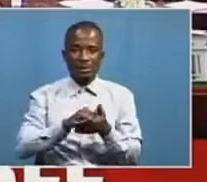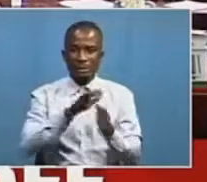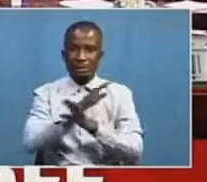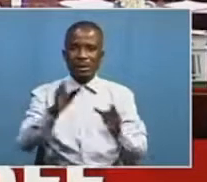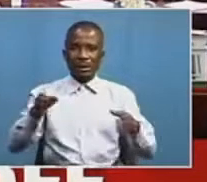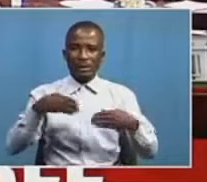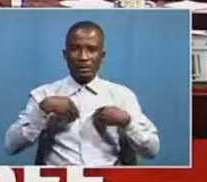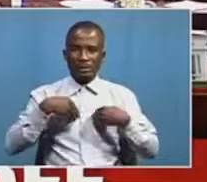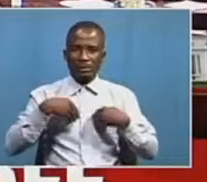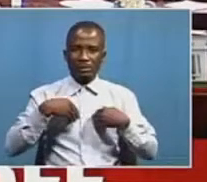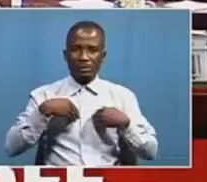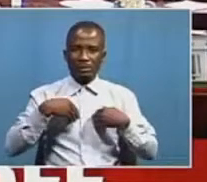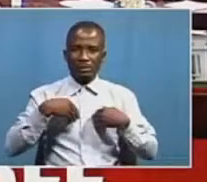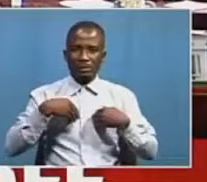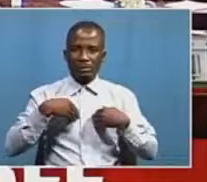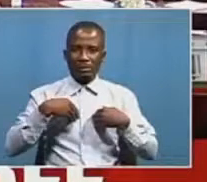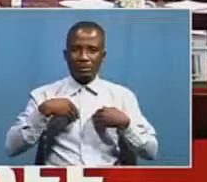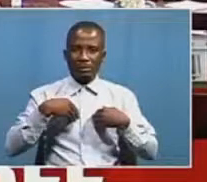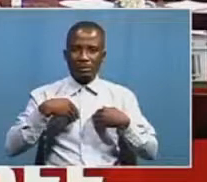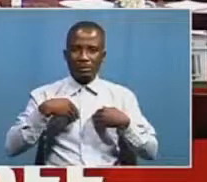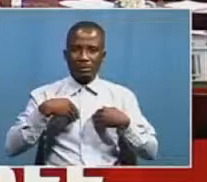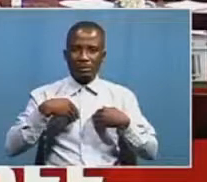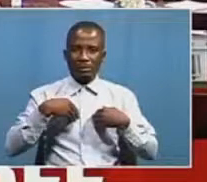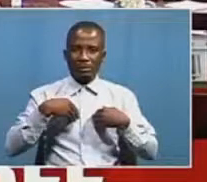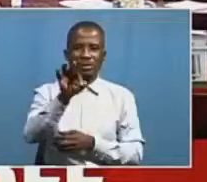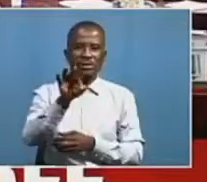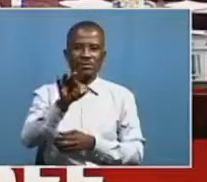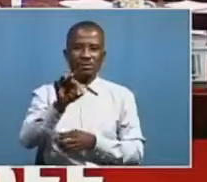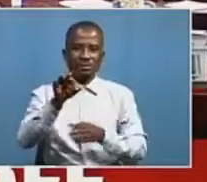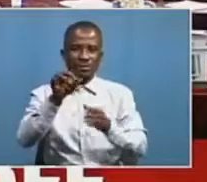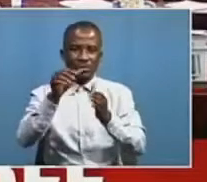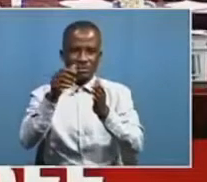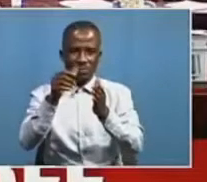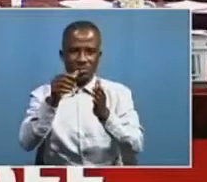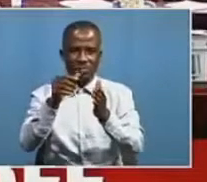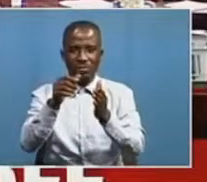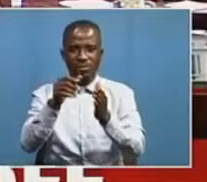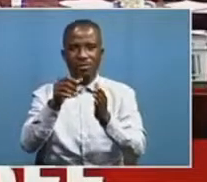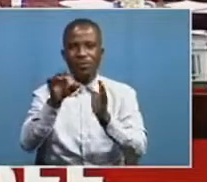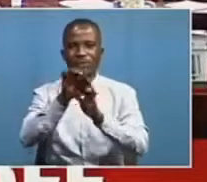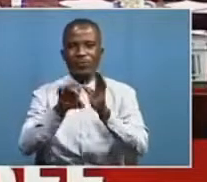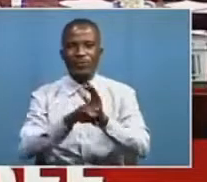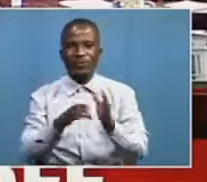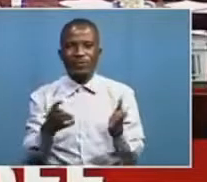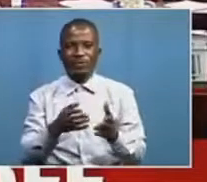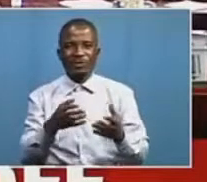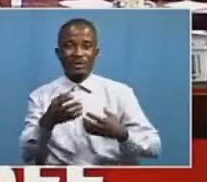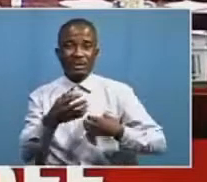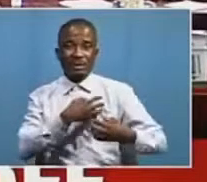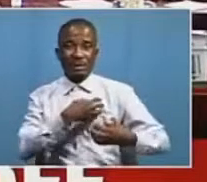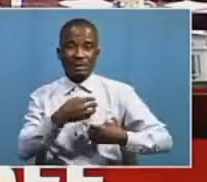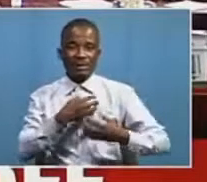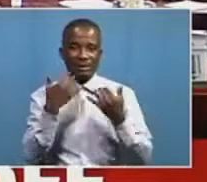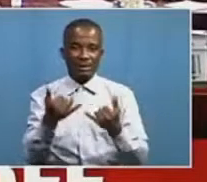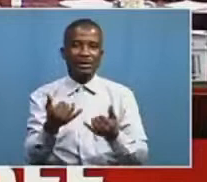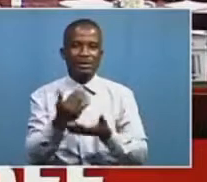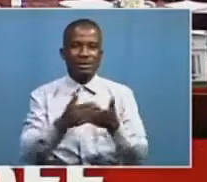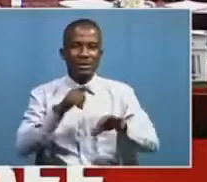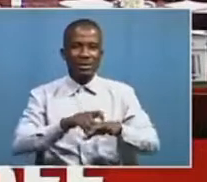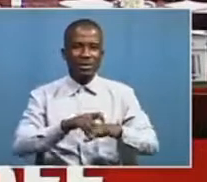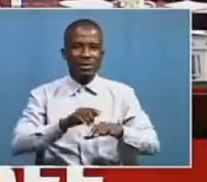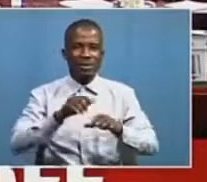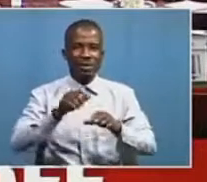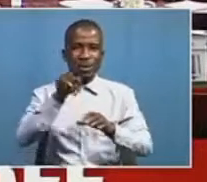admit paragraphs 28 and 29 of the petition and says in further answer thereto that in any event, the margin